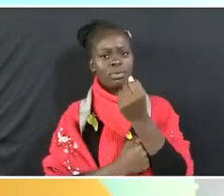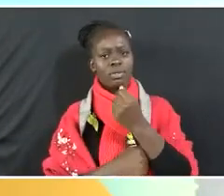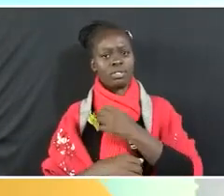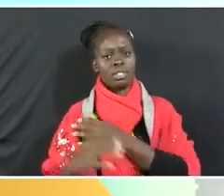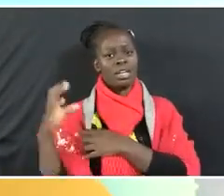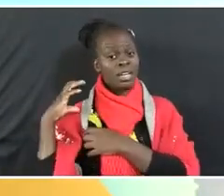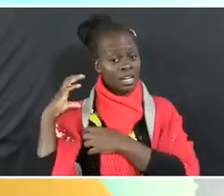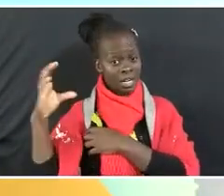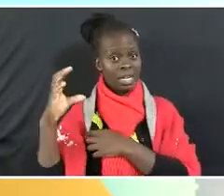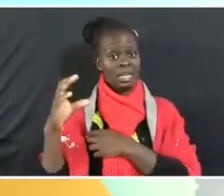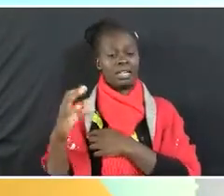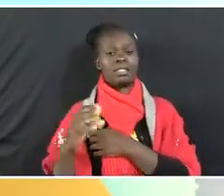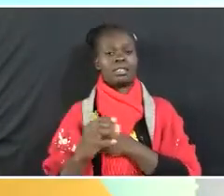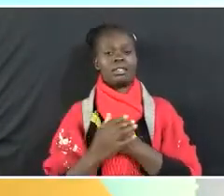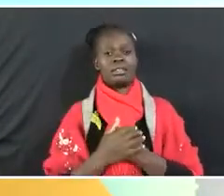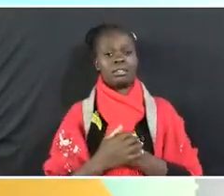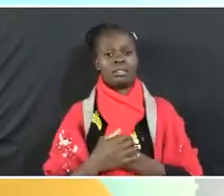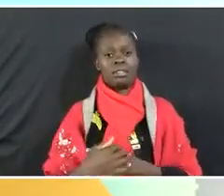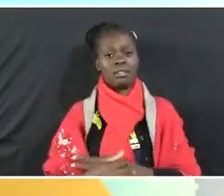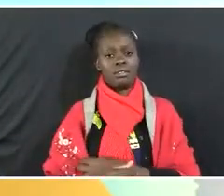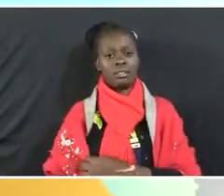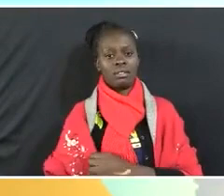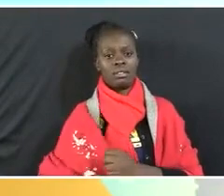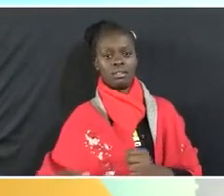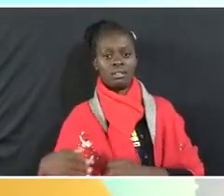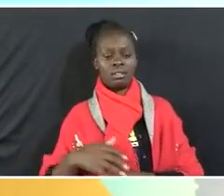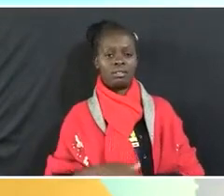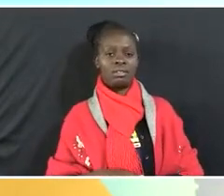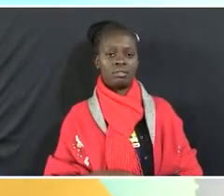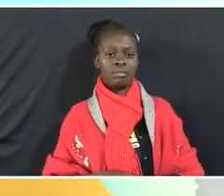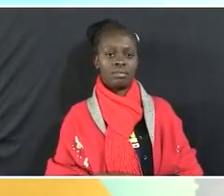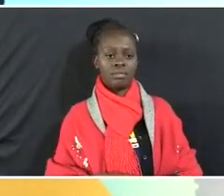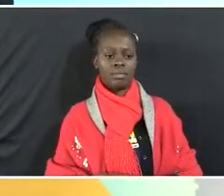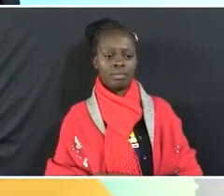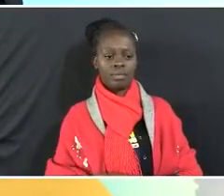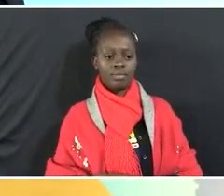sit out there. Come and attend in the afternoon. And you don't come. You don't come.